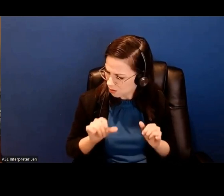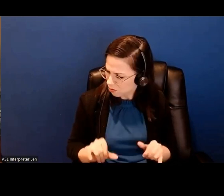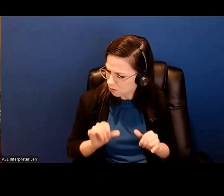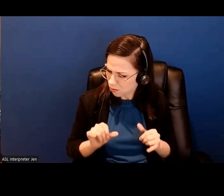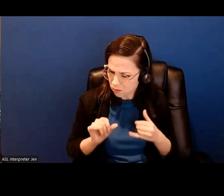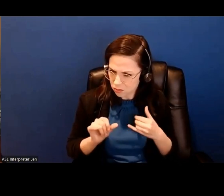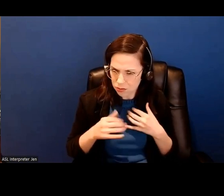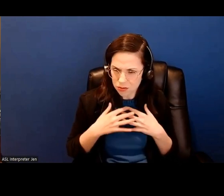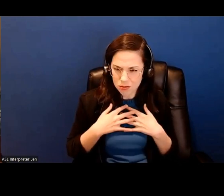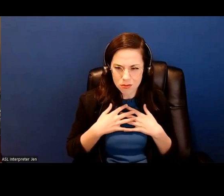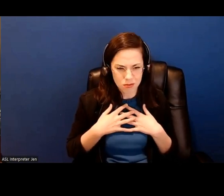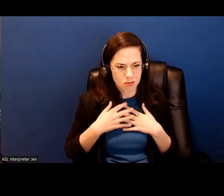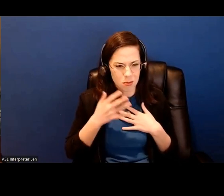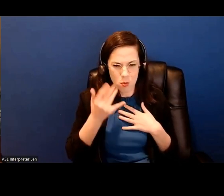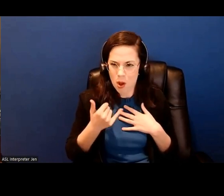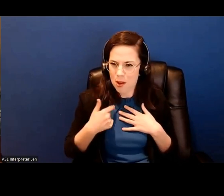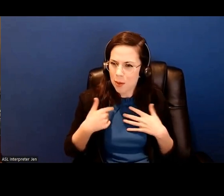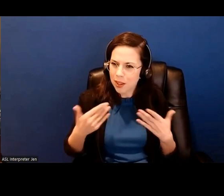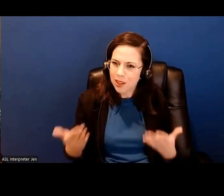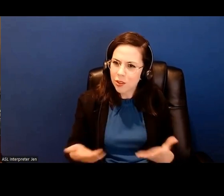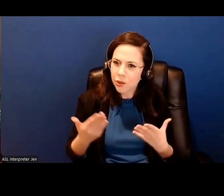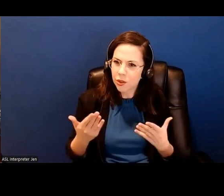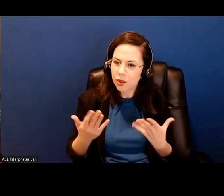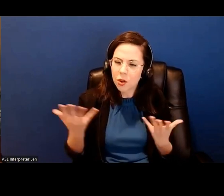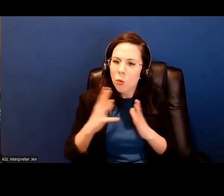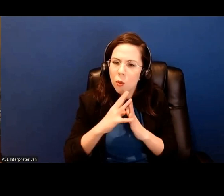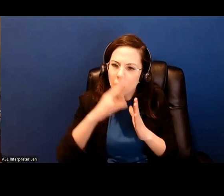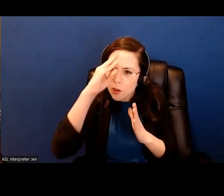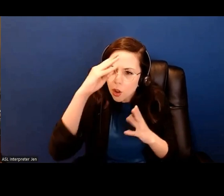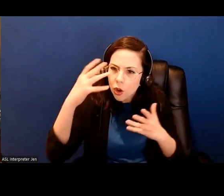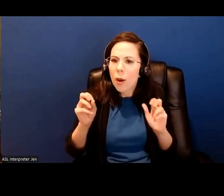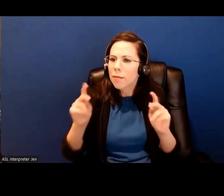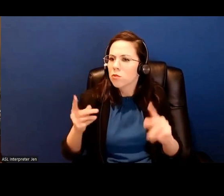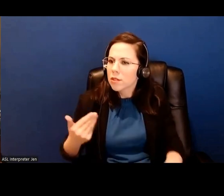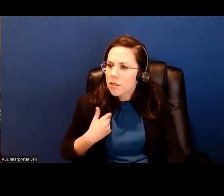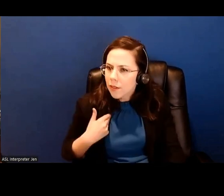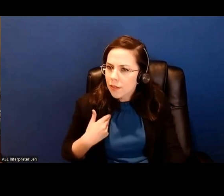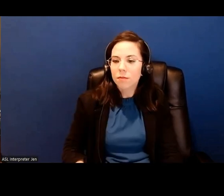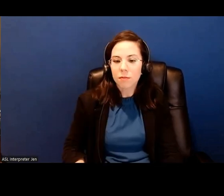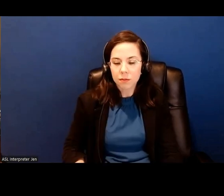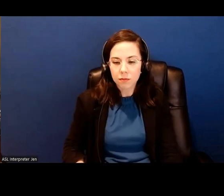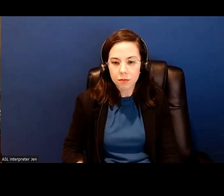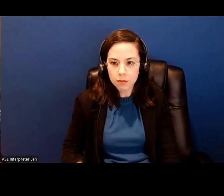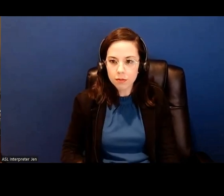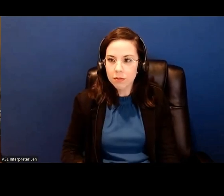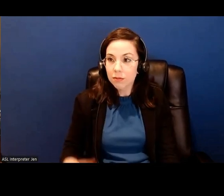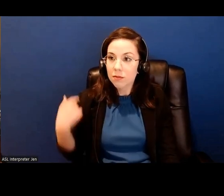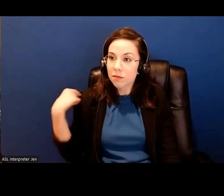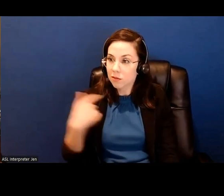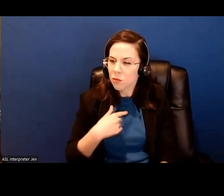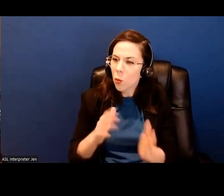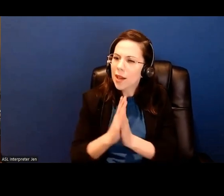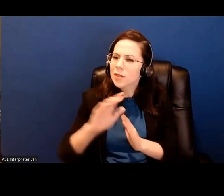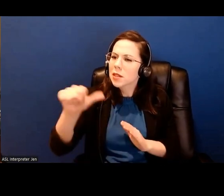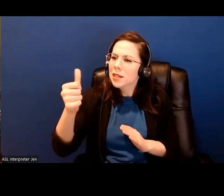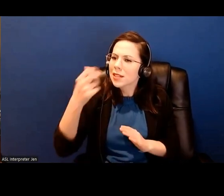oh, why am I here? What can I get out of this? What does this offer for me? And they are asked to give 10 reasons why they